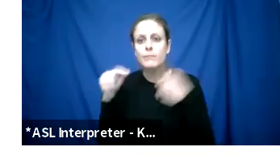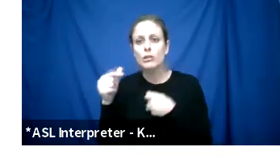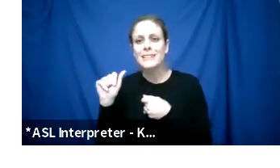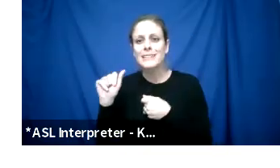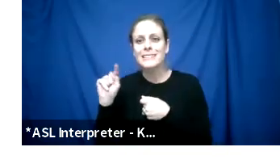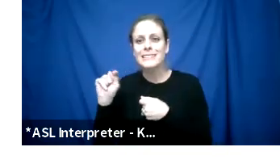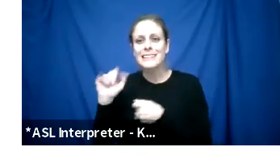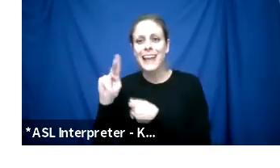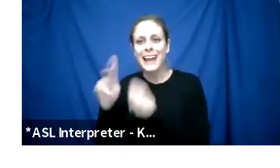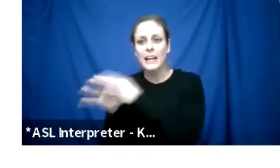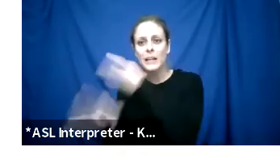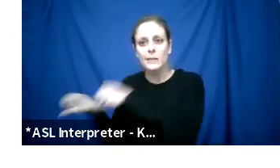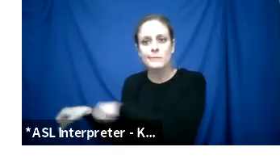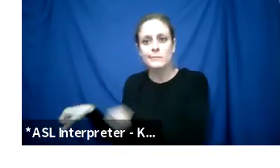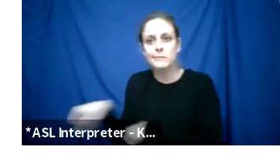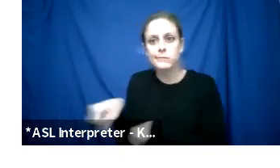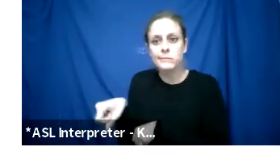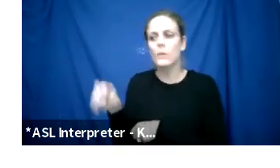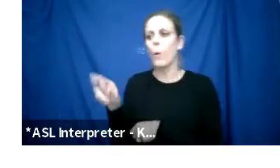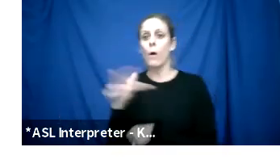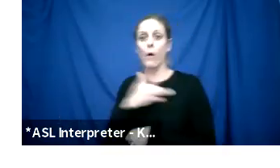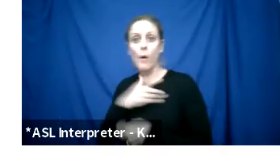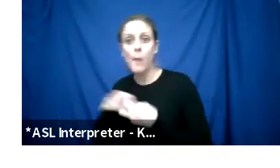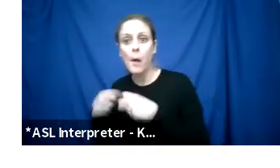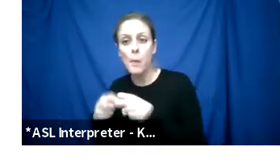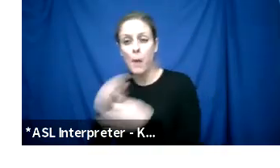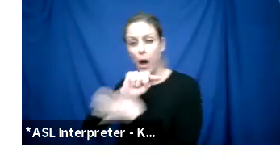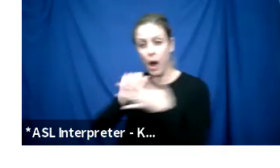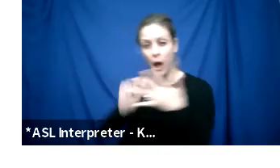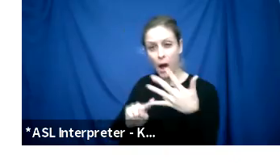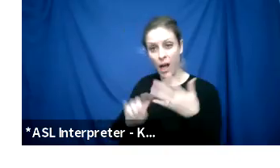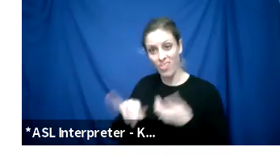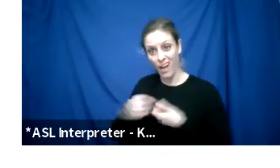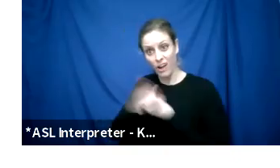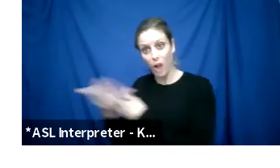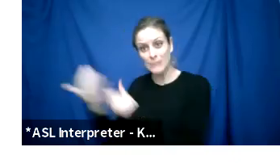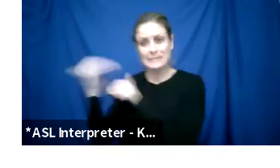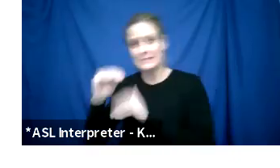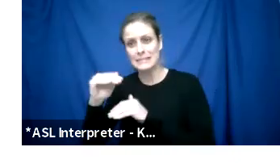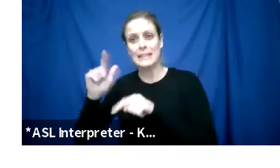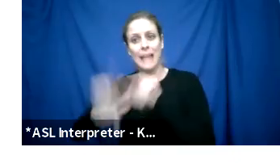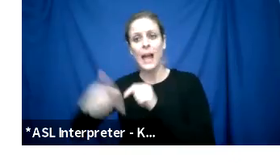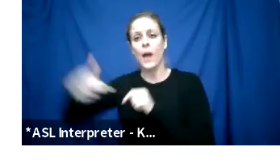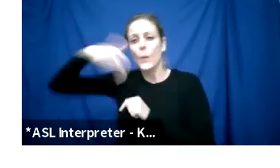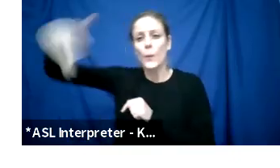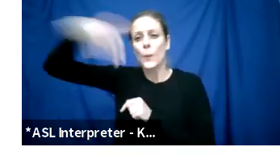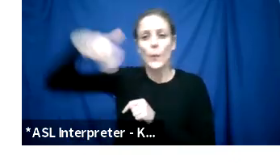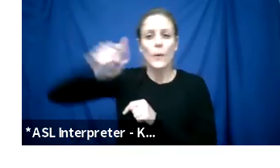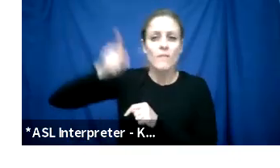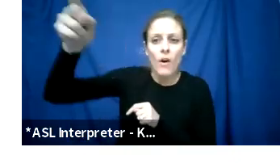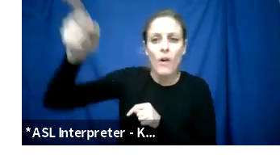cardiac conditions that impose, a significant limitation on your ability to go distance.